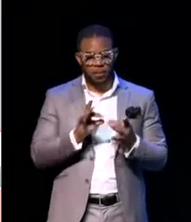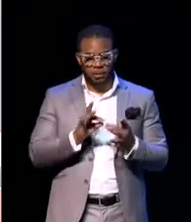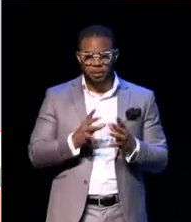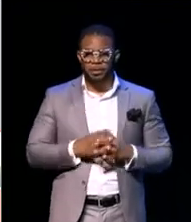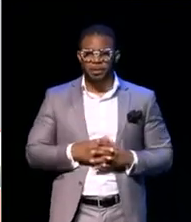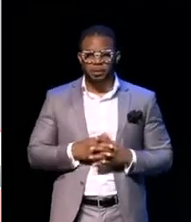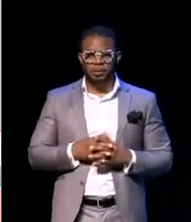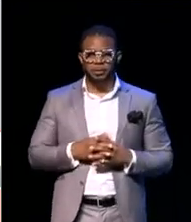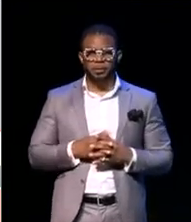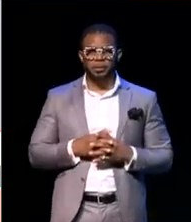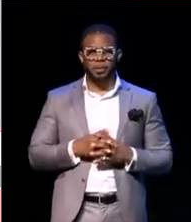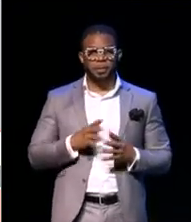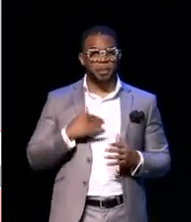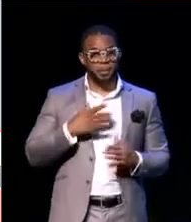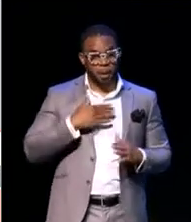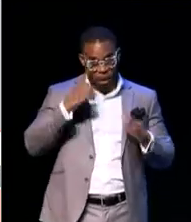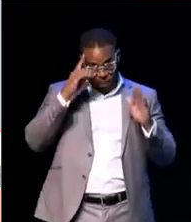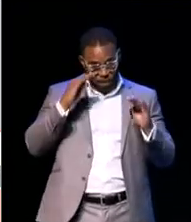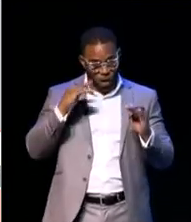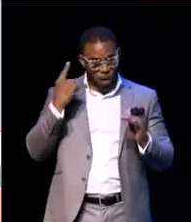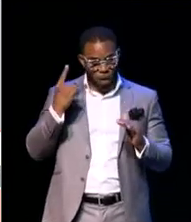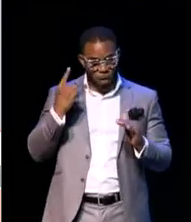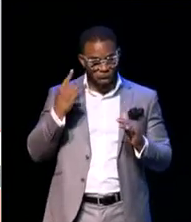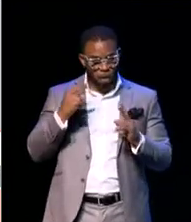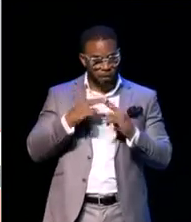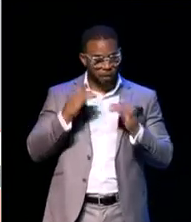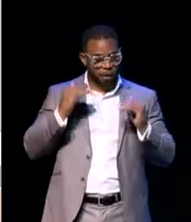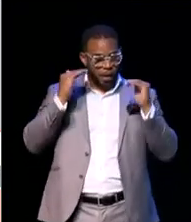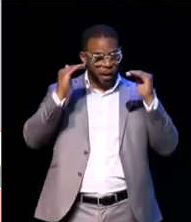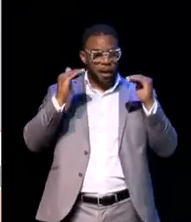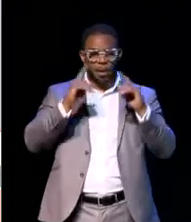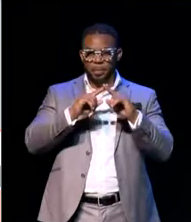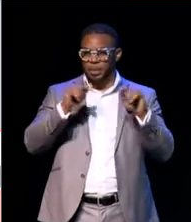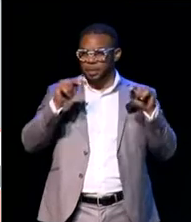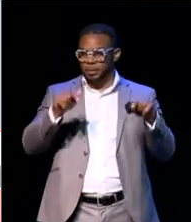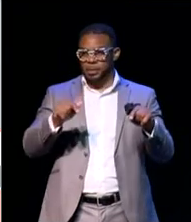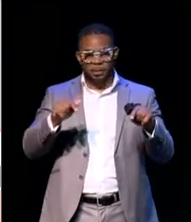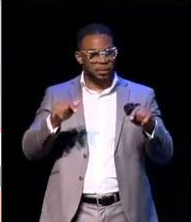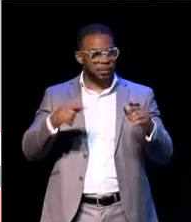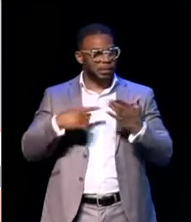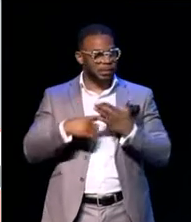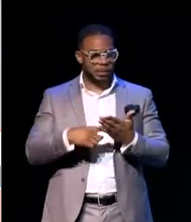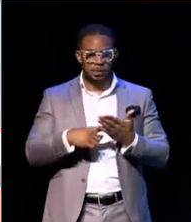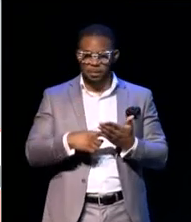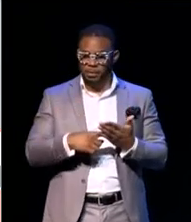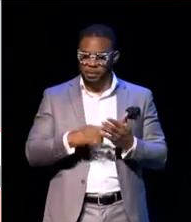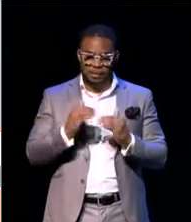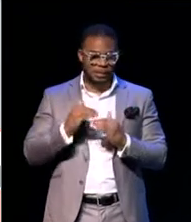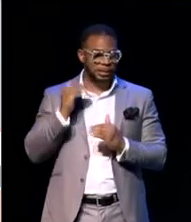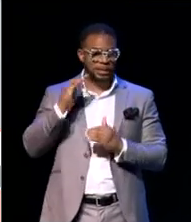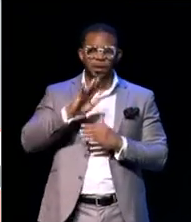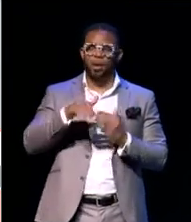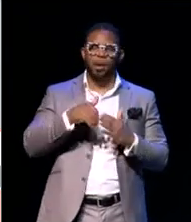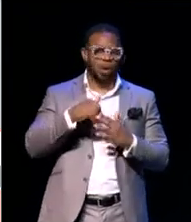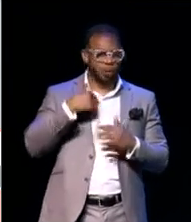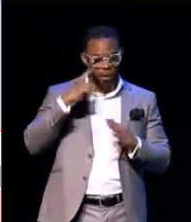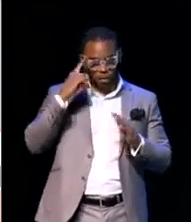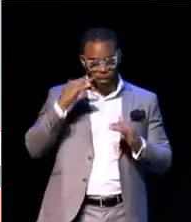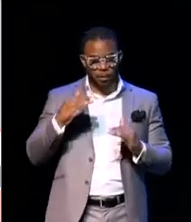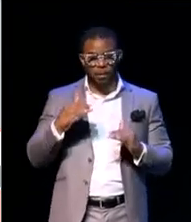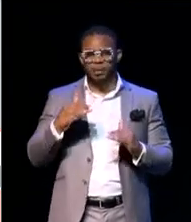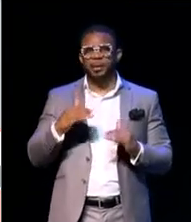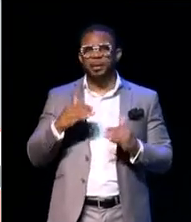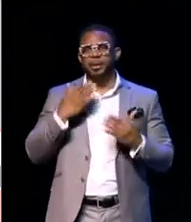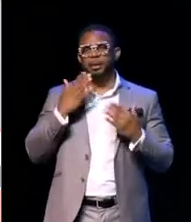say, my expectations are always very high, but this discussion has exceeded all of them. So please